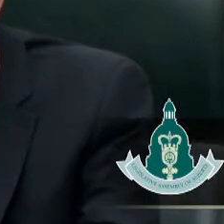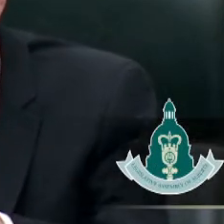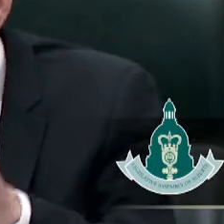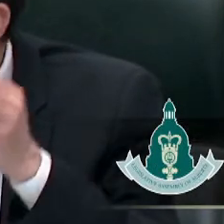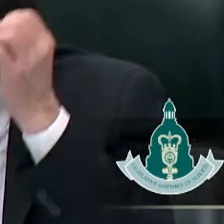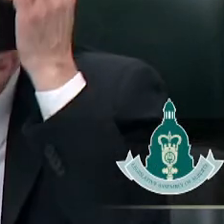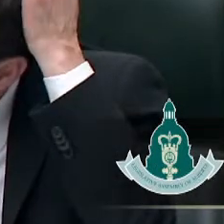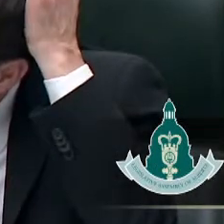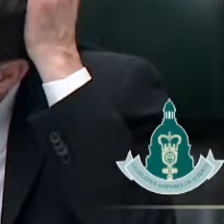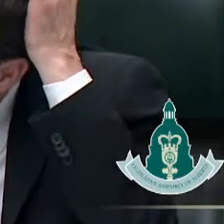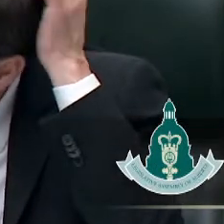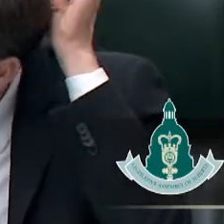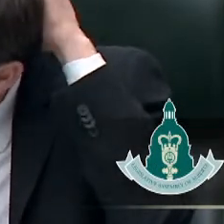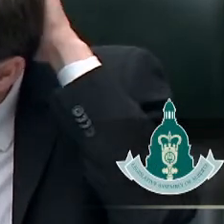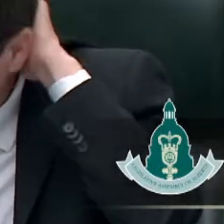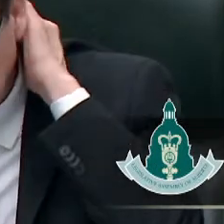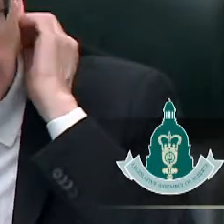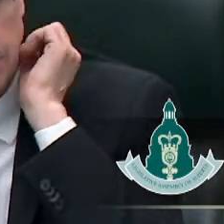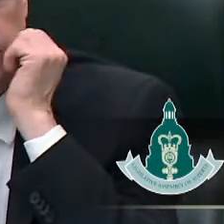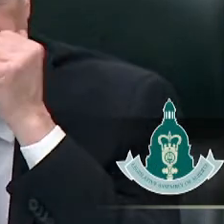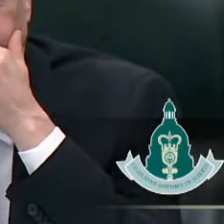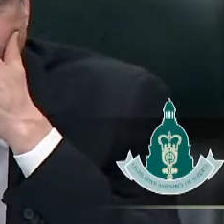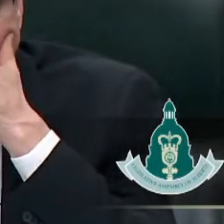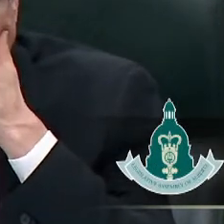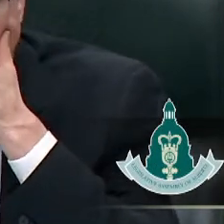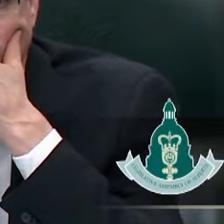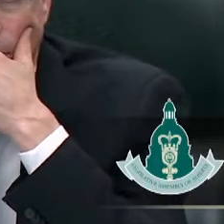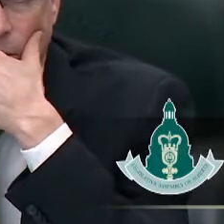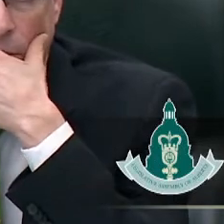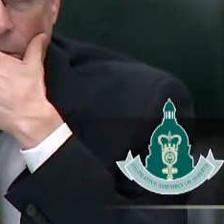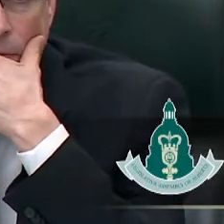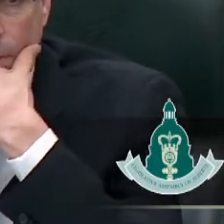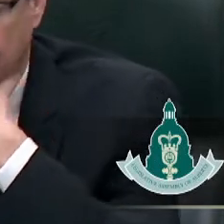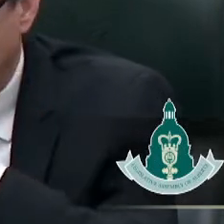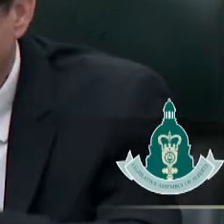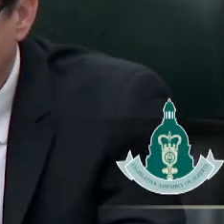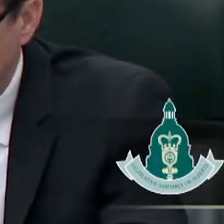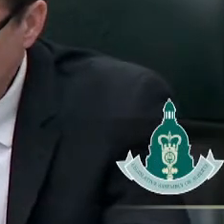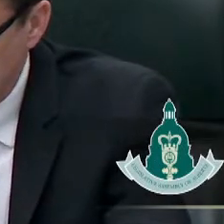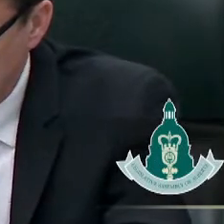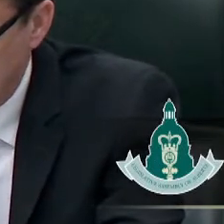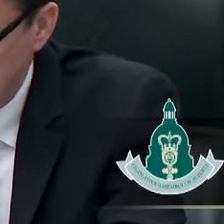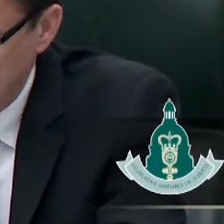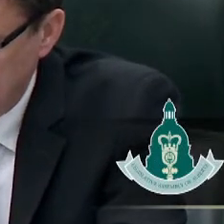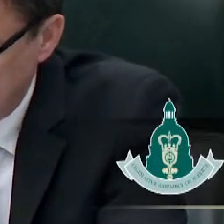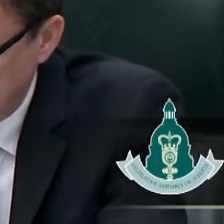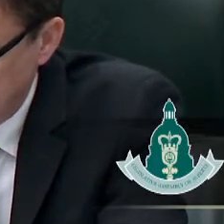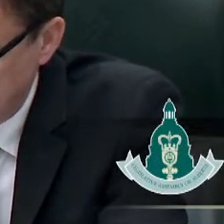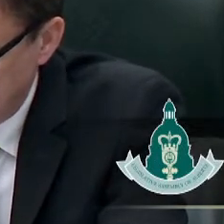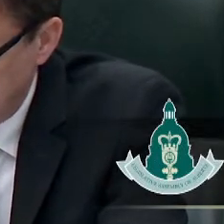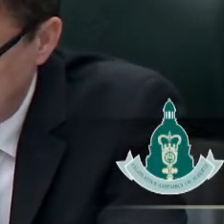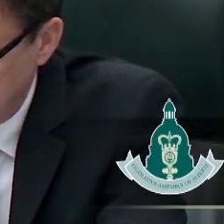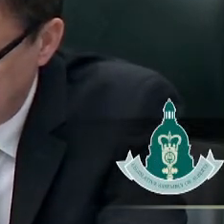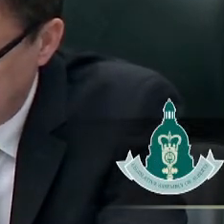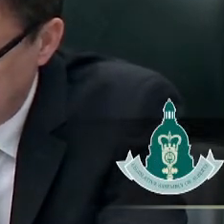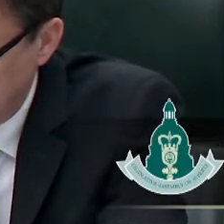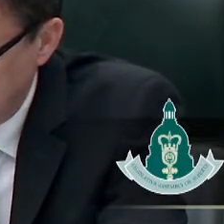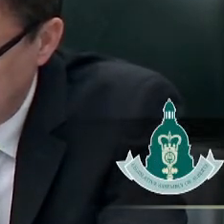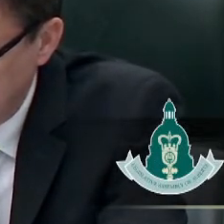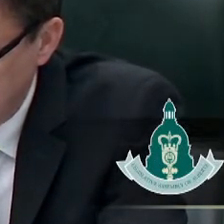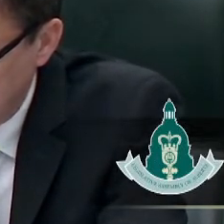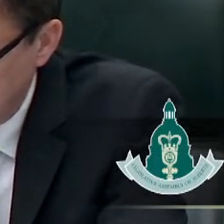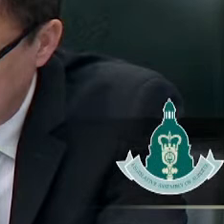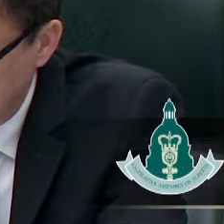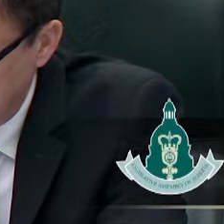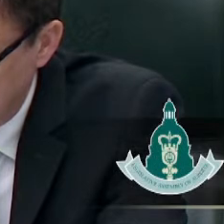Health Care insurance Amendment act 2022 as member knows it is a straightforward bill that proposes repealing section